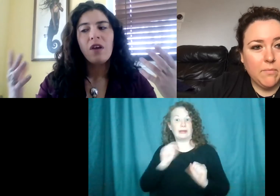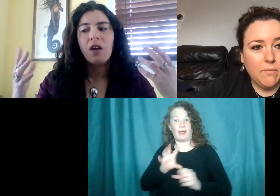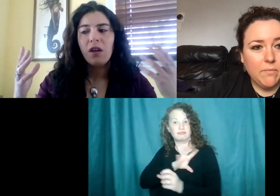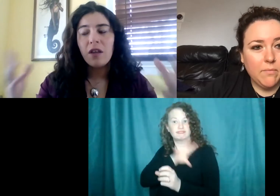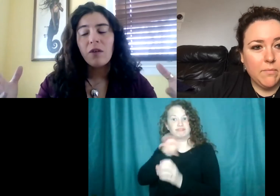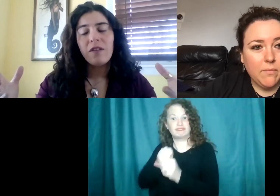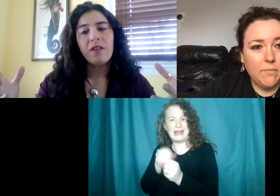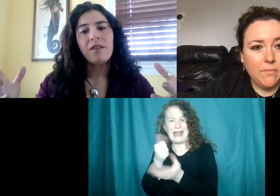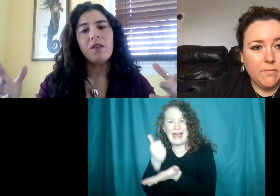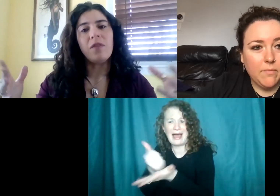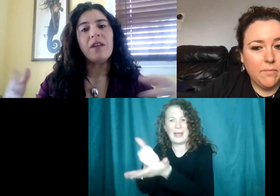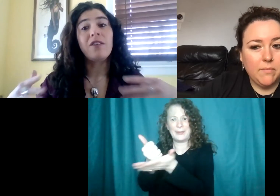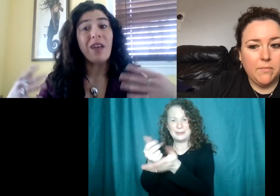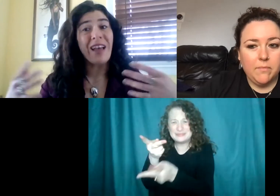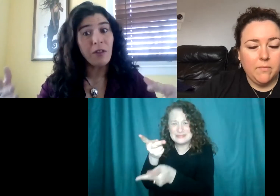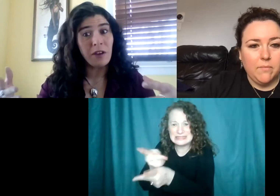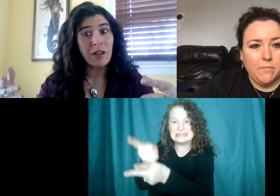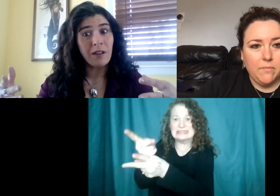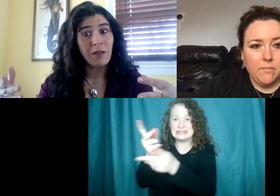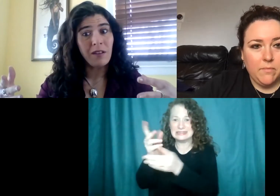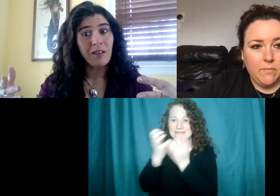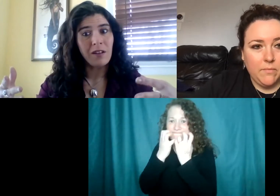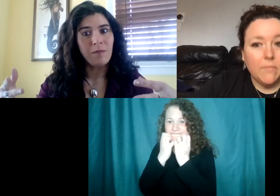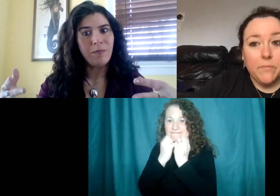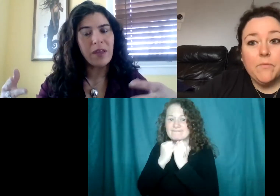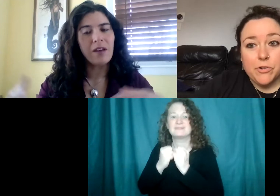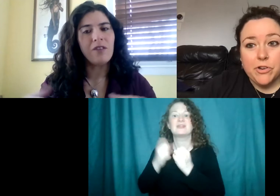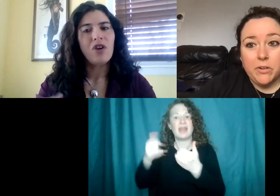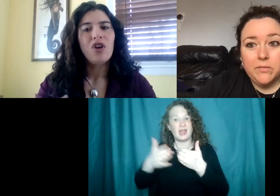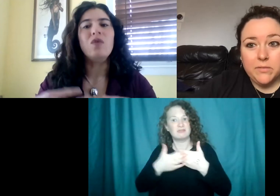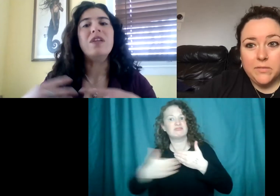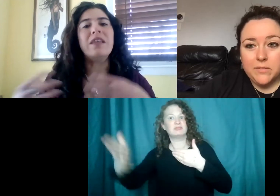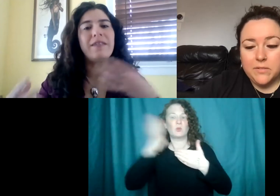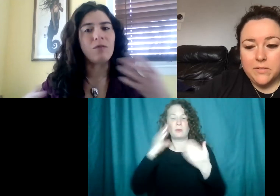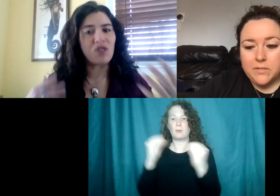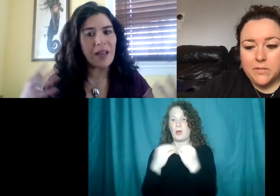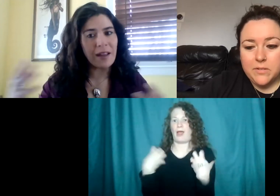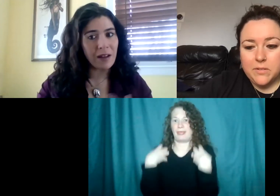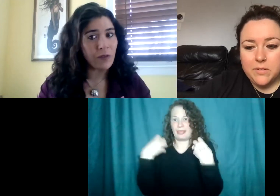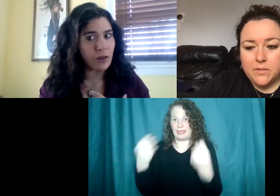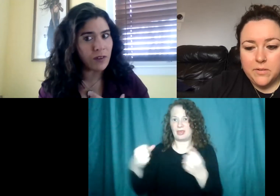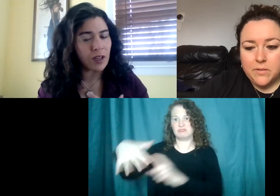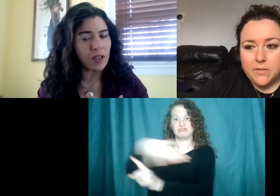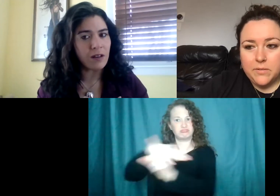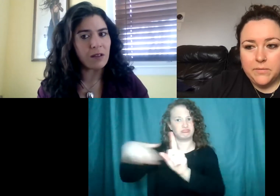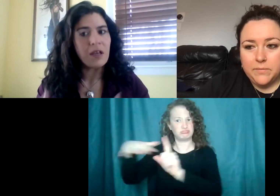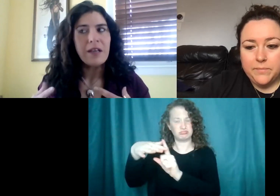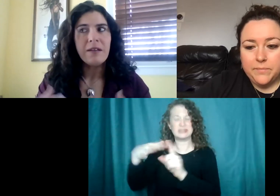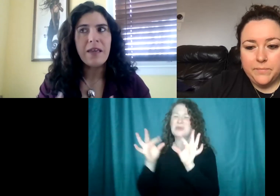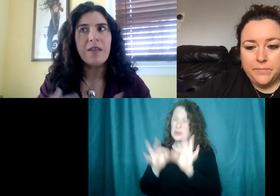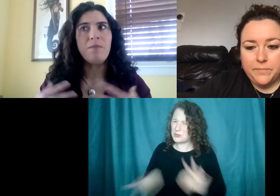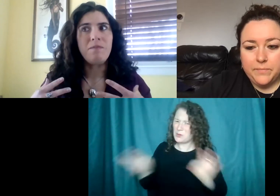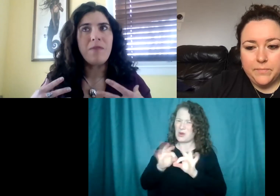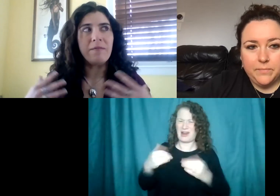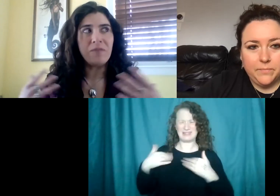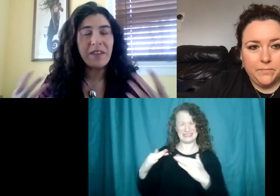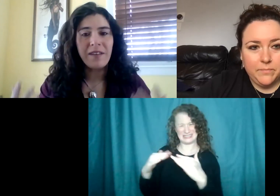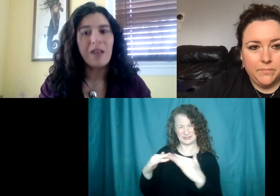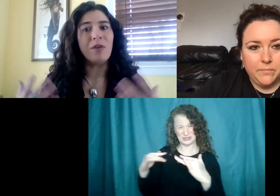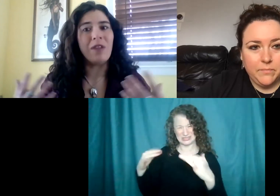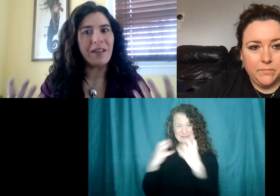diverse ecosystem leads to a healthier ecosystem because you need some genetic diversity to keep